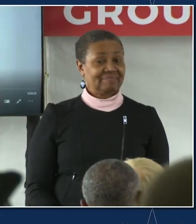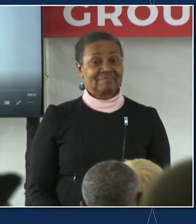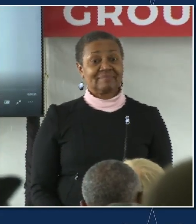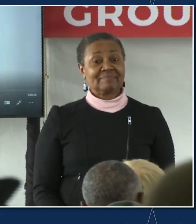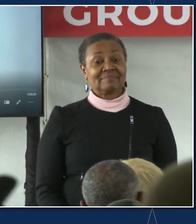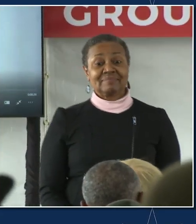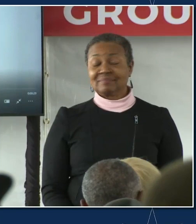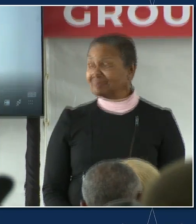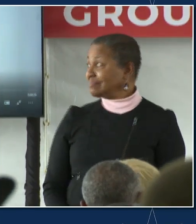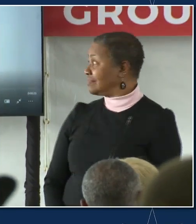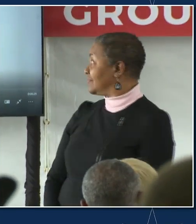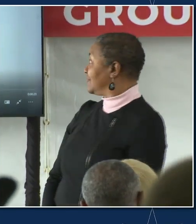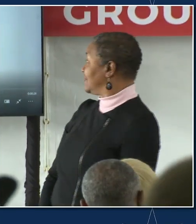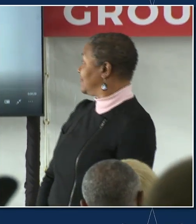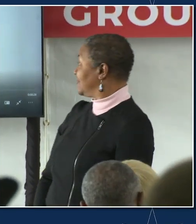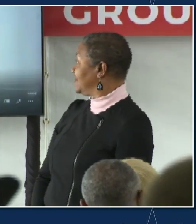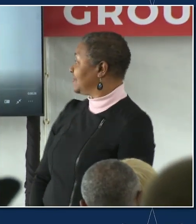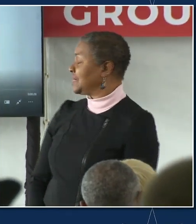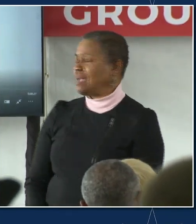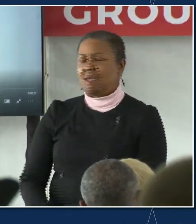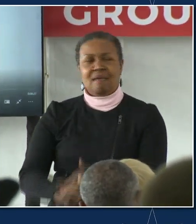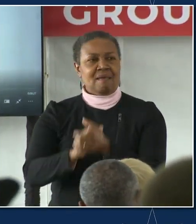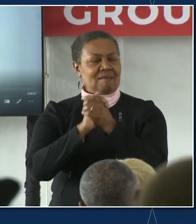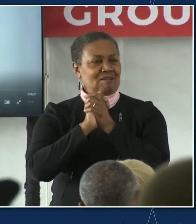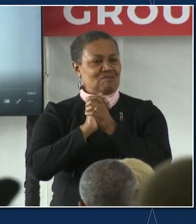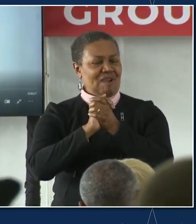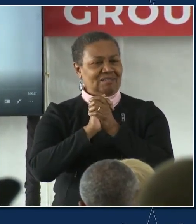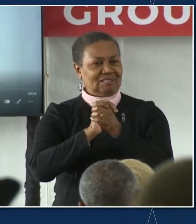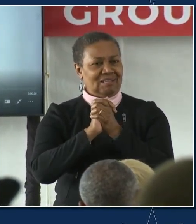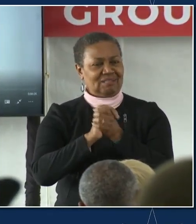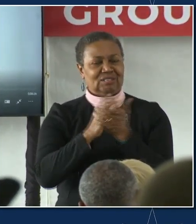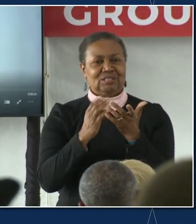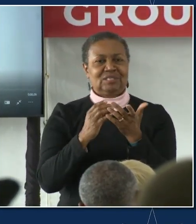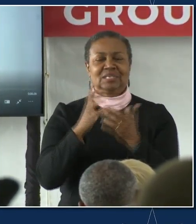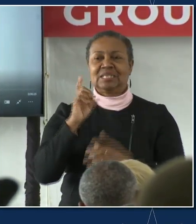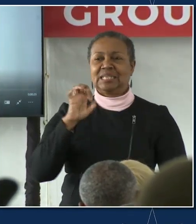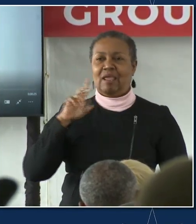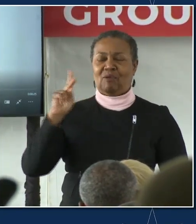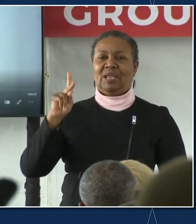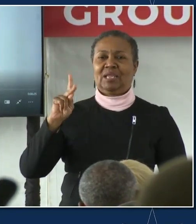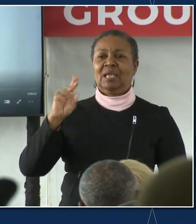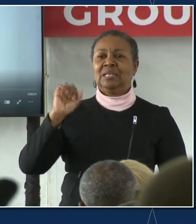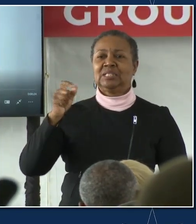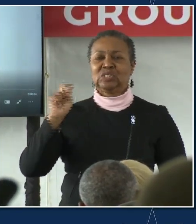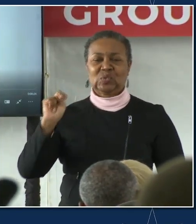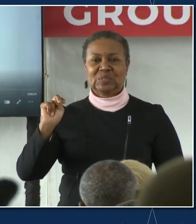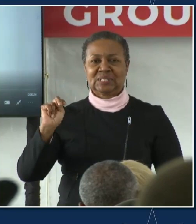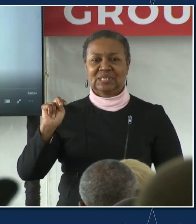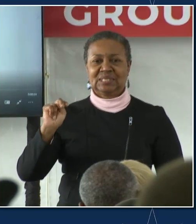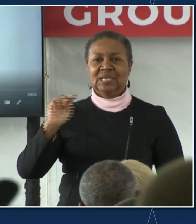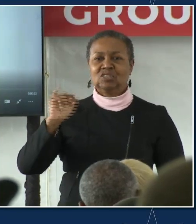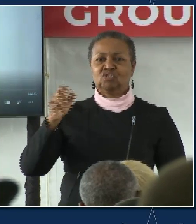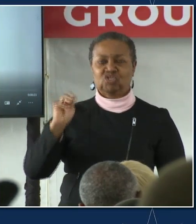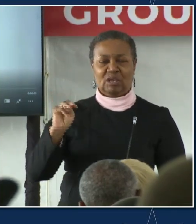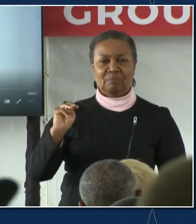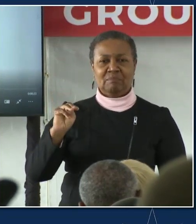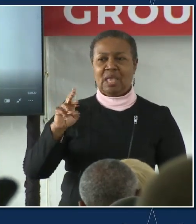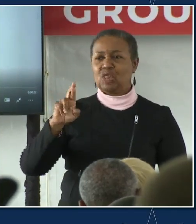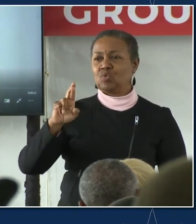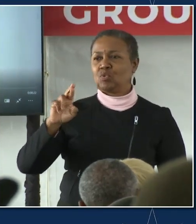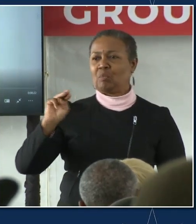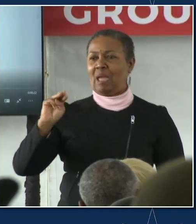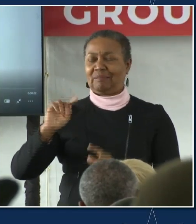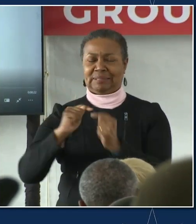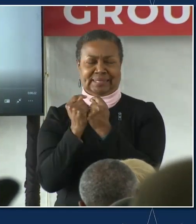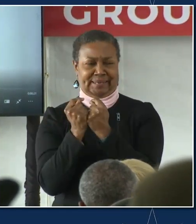Peace and a great congratulations, a big congratulations to Derek, Susan, Jim, and the Regal Mile